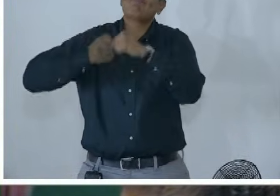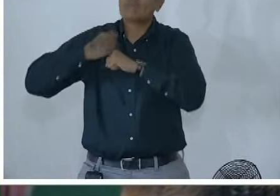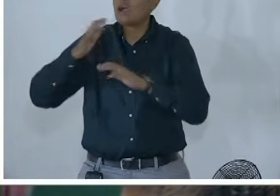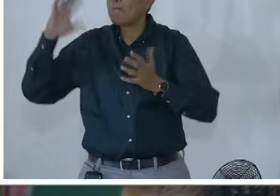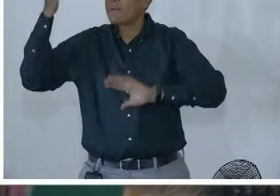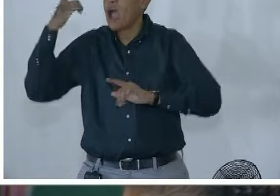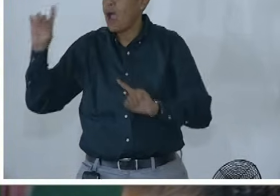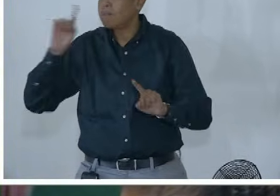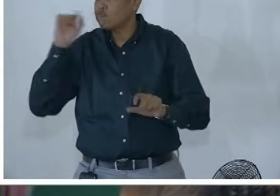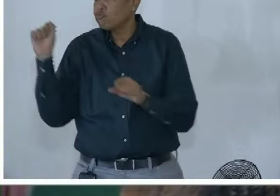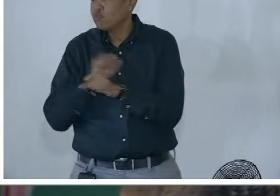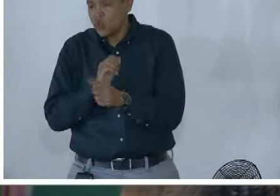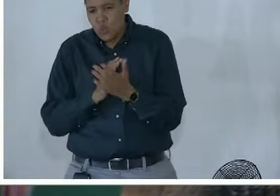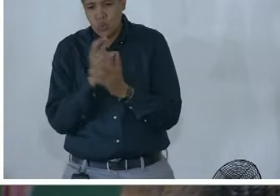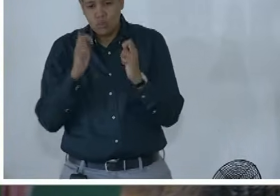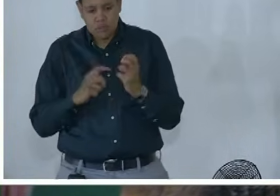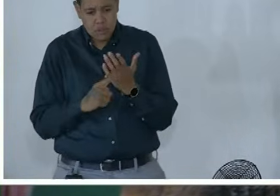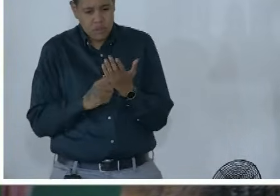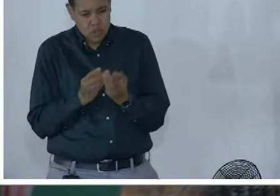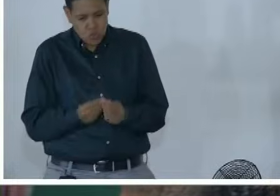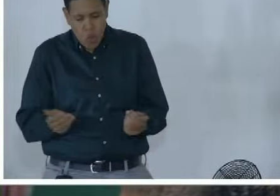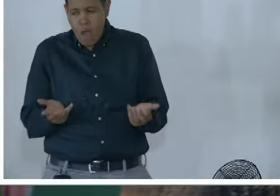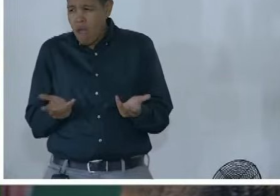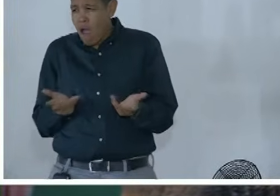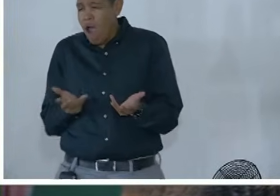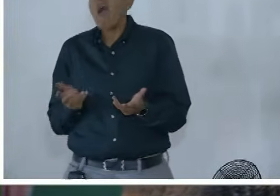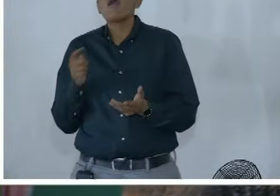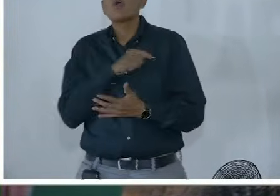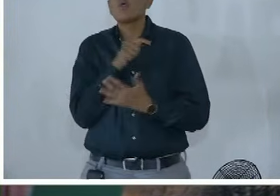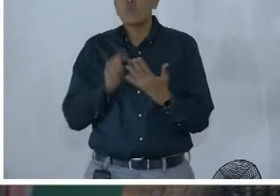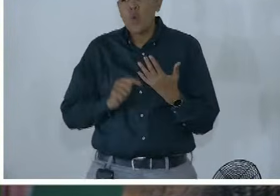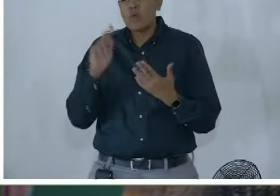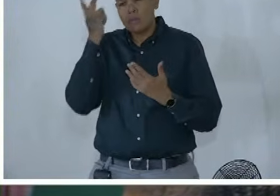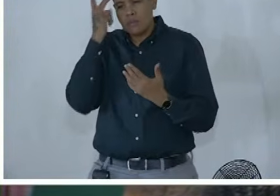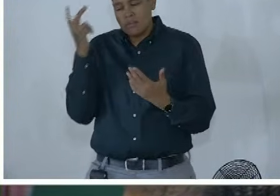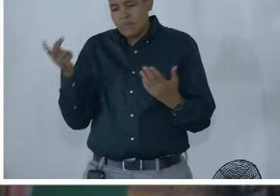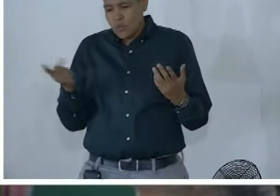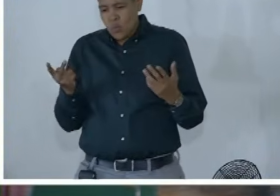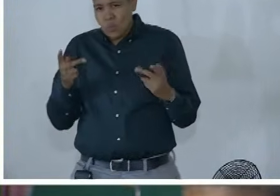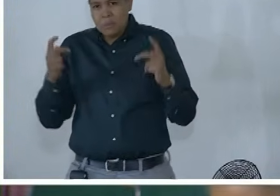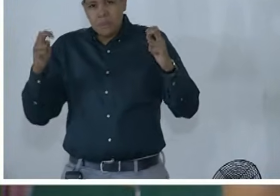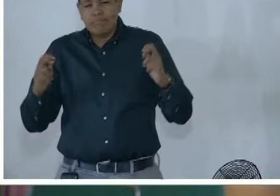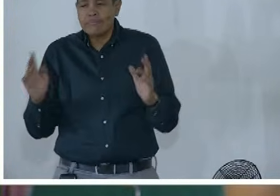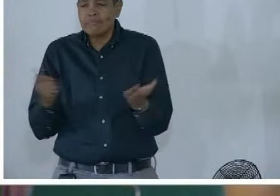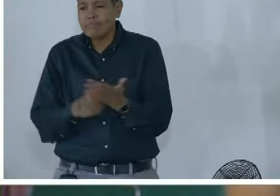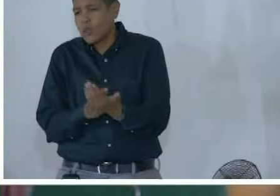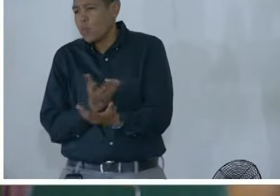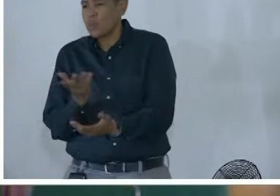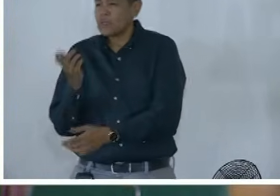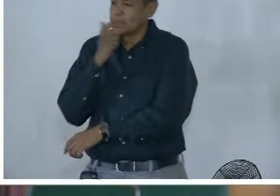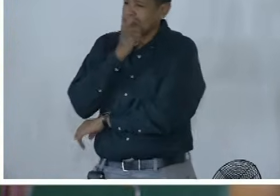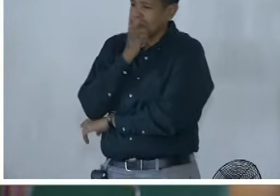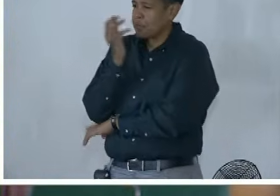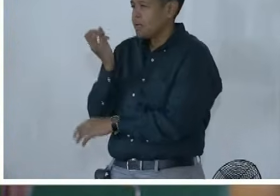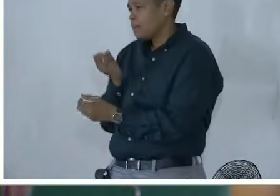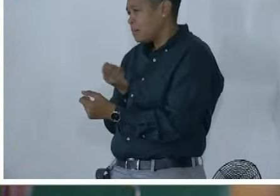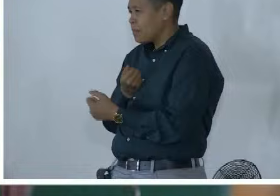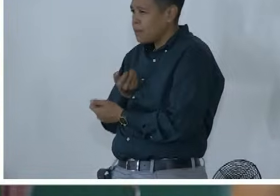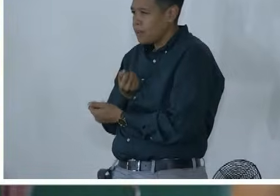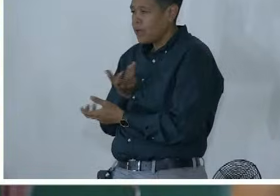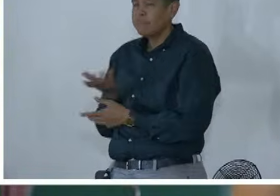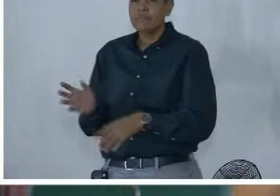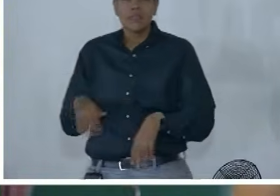it is through mediation, however, that those parties can come. They can sit around a table with